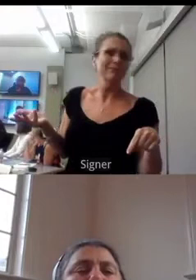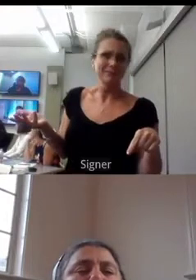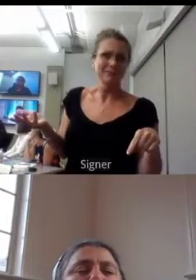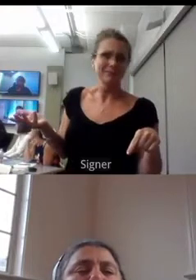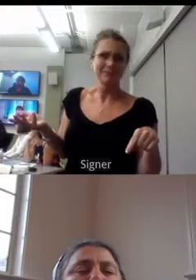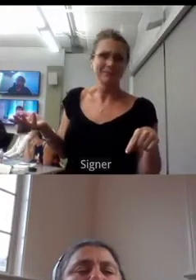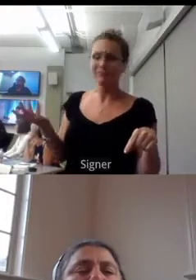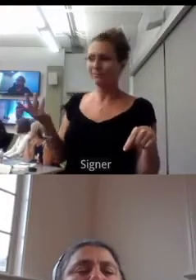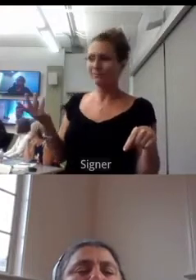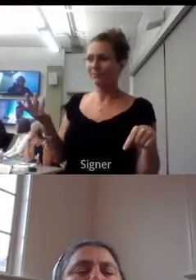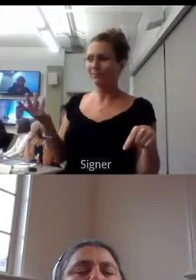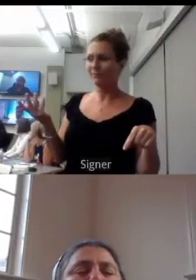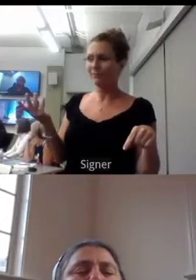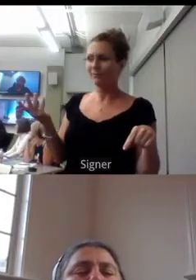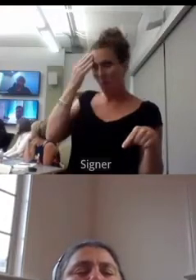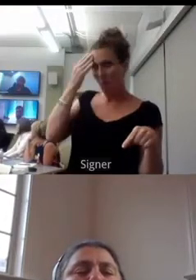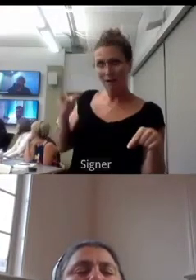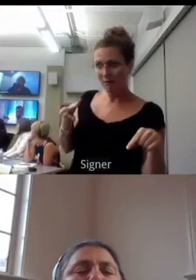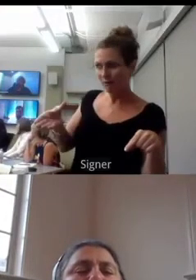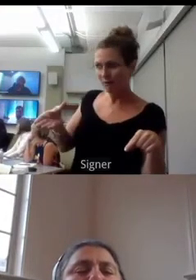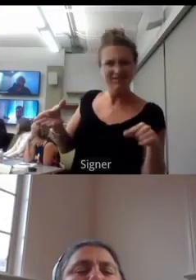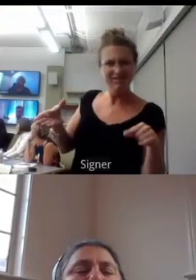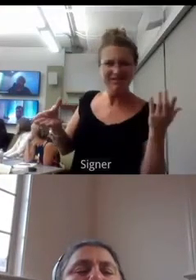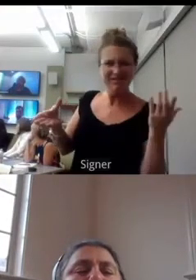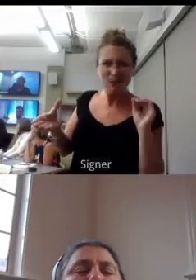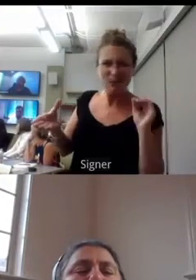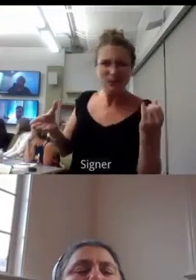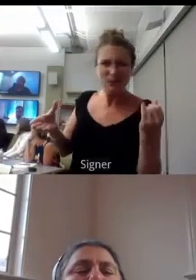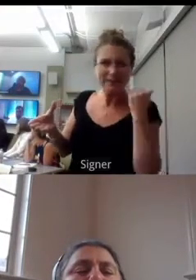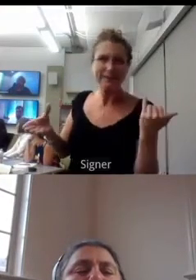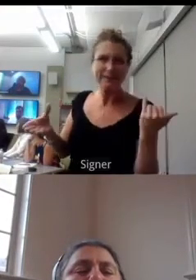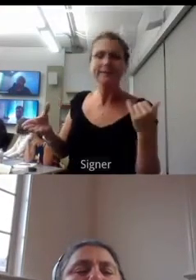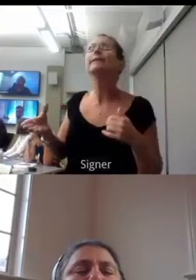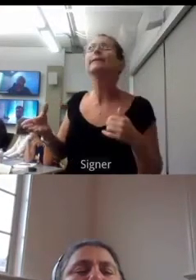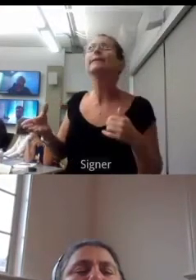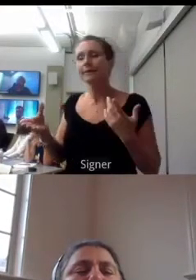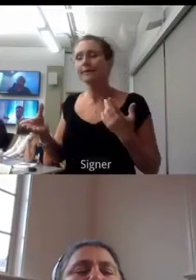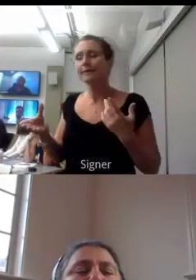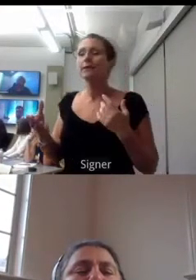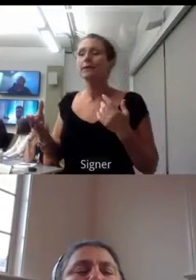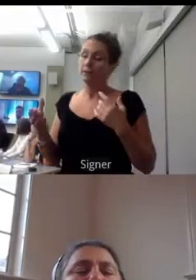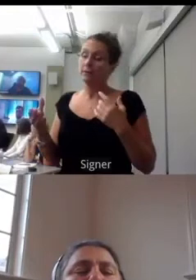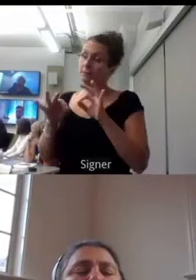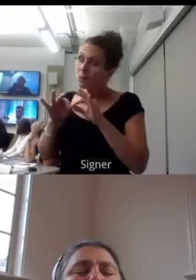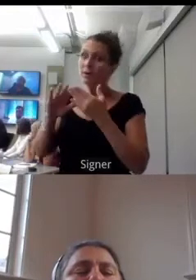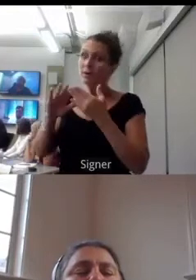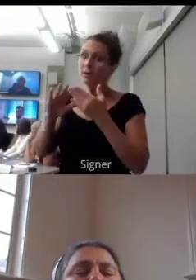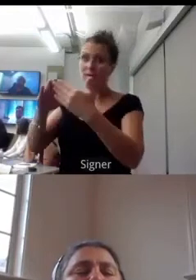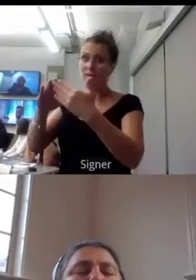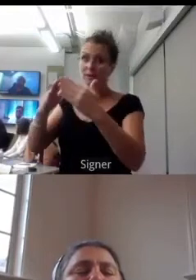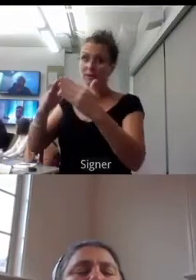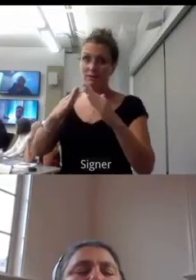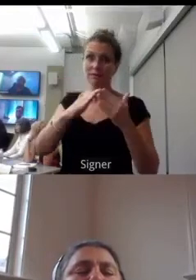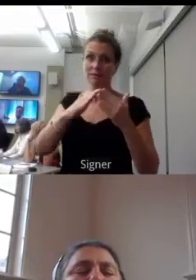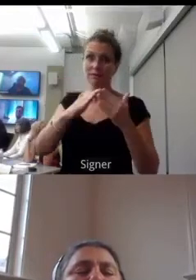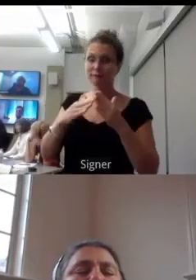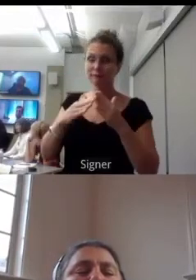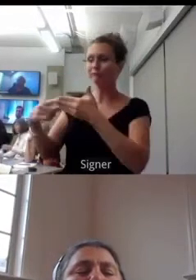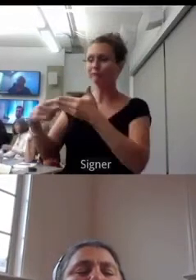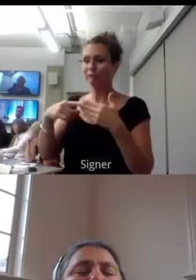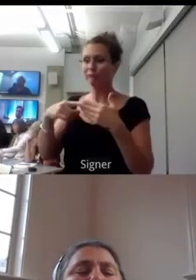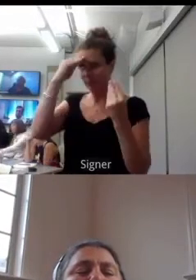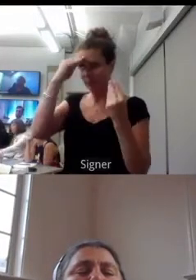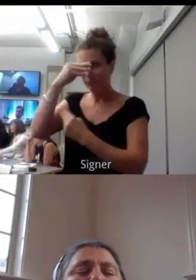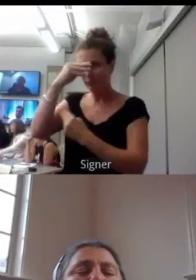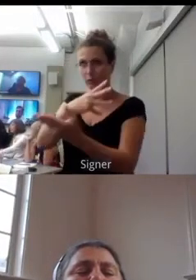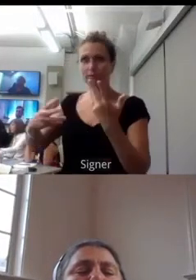there. We also said that the municipal advisory committees would be good ones to start talking to the local chambers of commerce